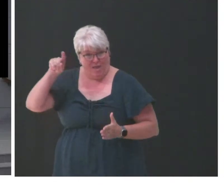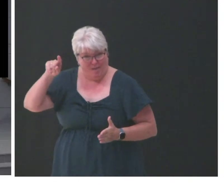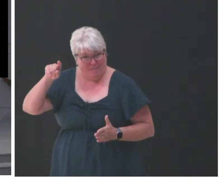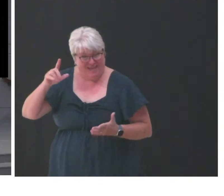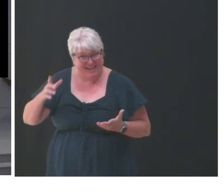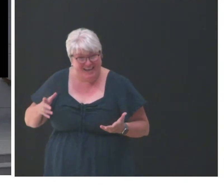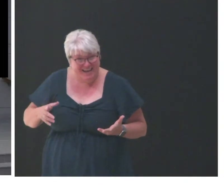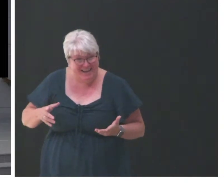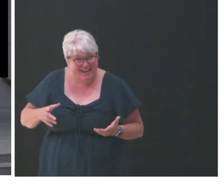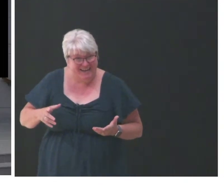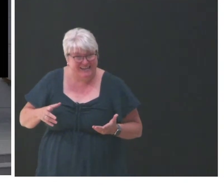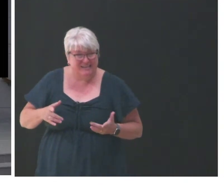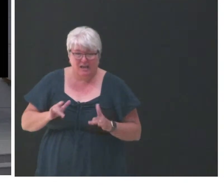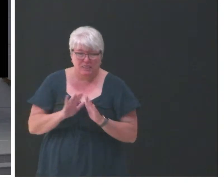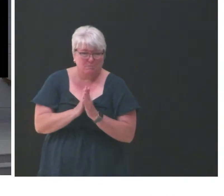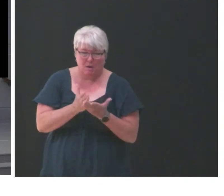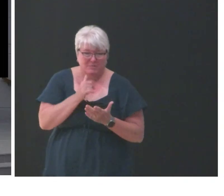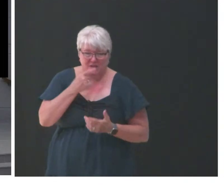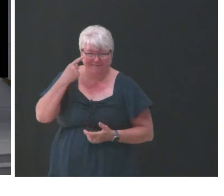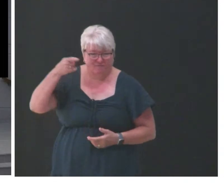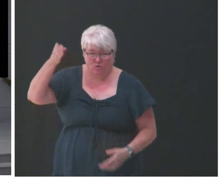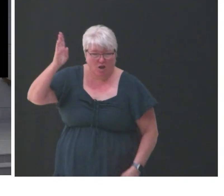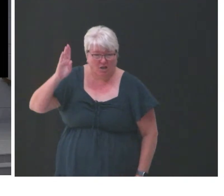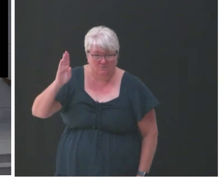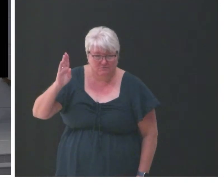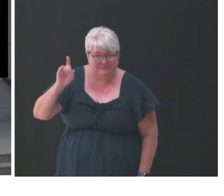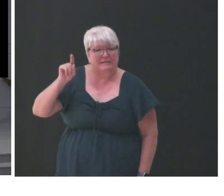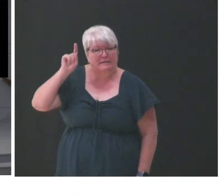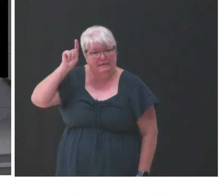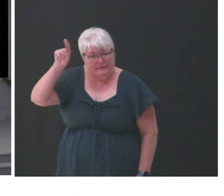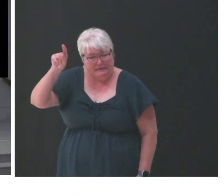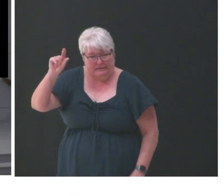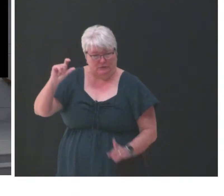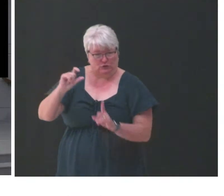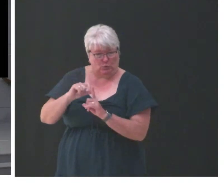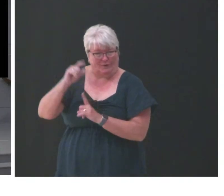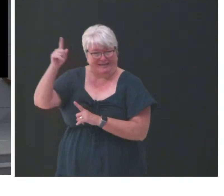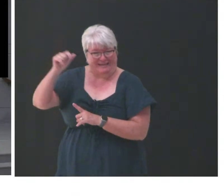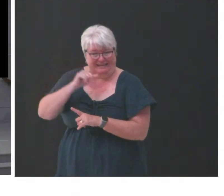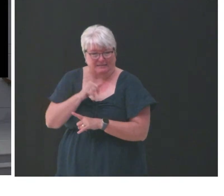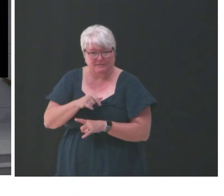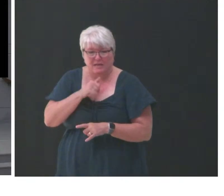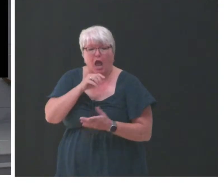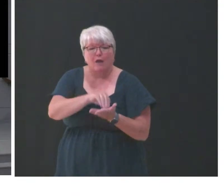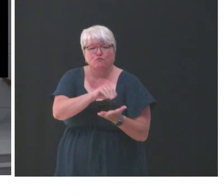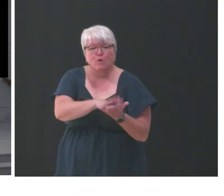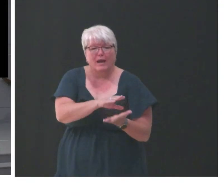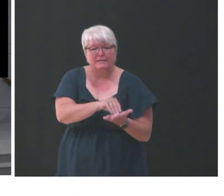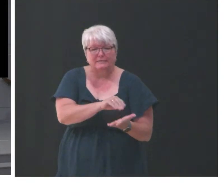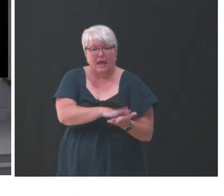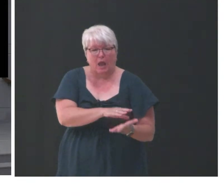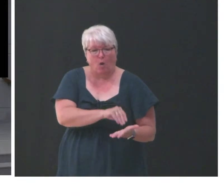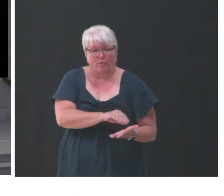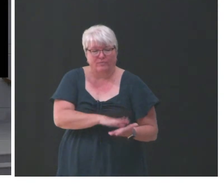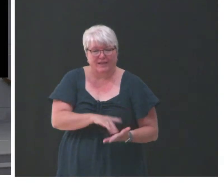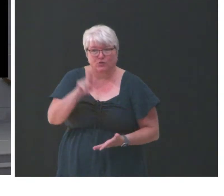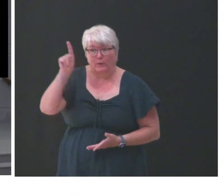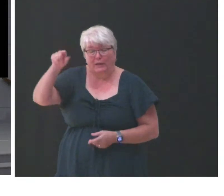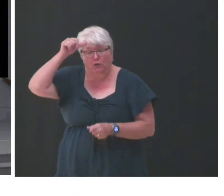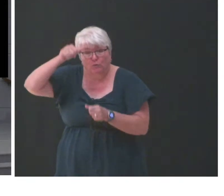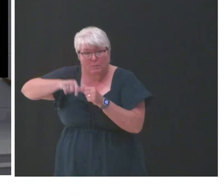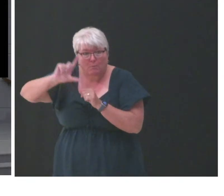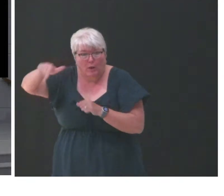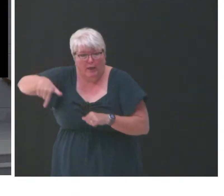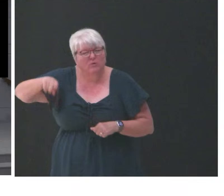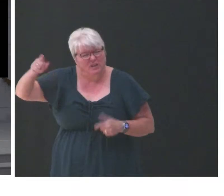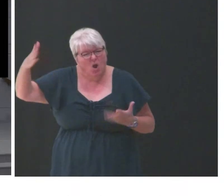know, the Bible's not for God. He is the Word. He didn't have men write down things so he could go back and remember it